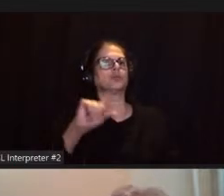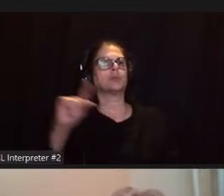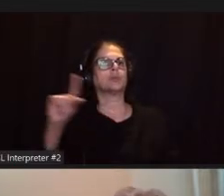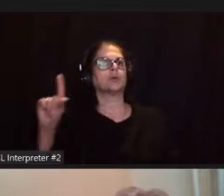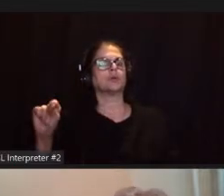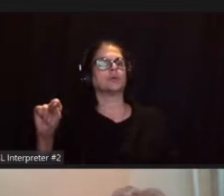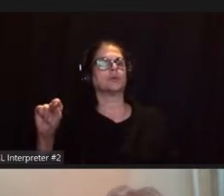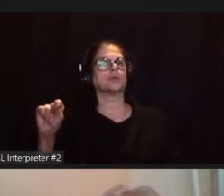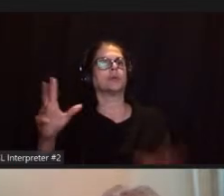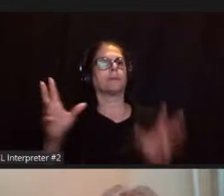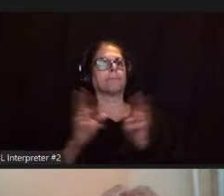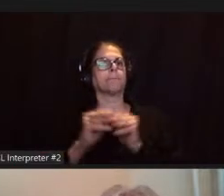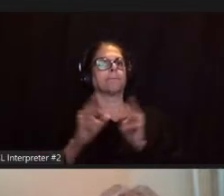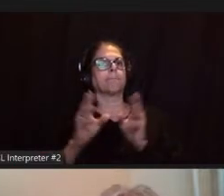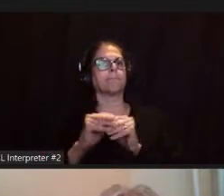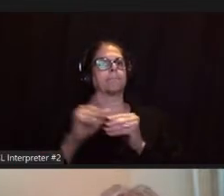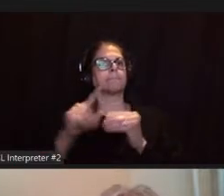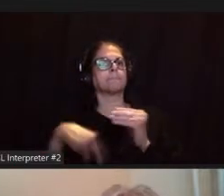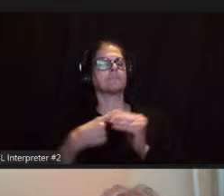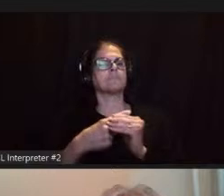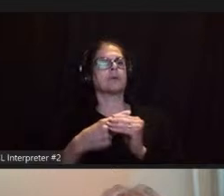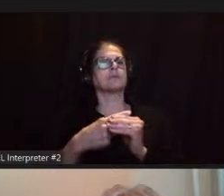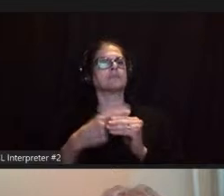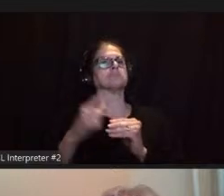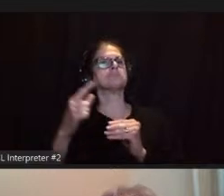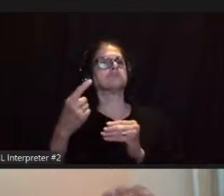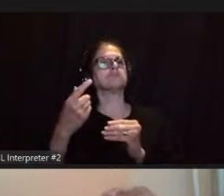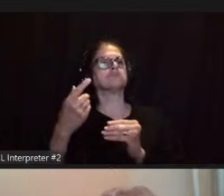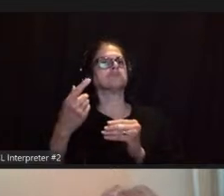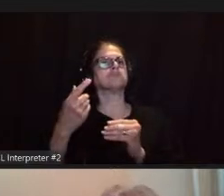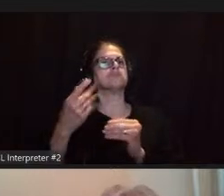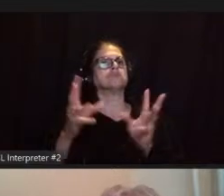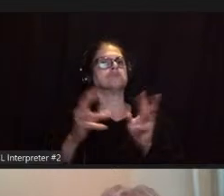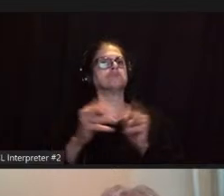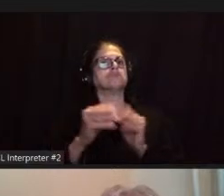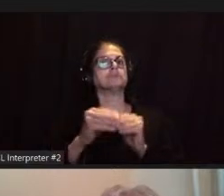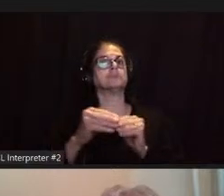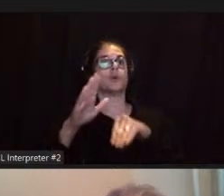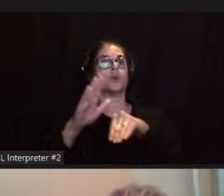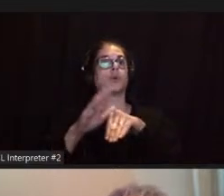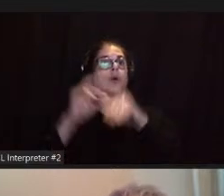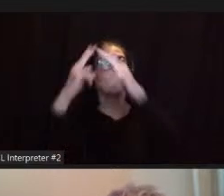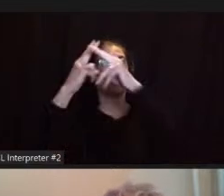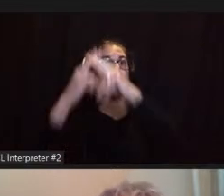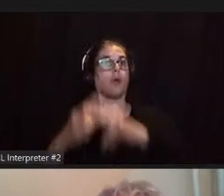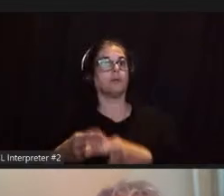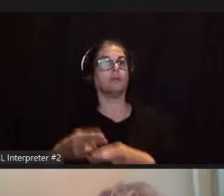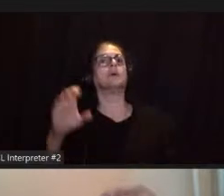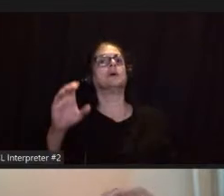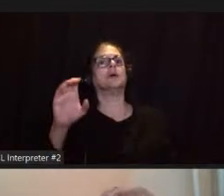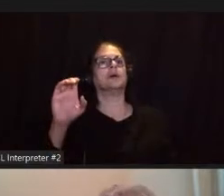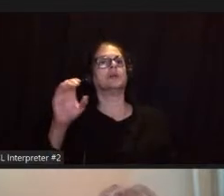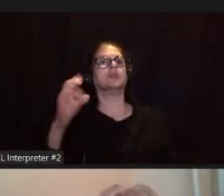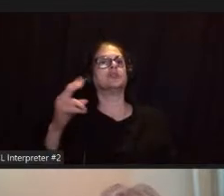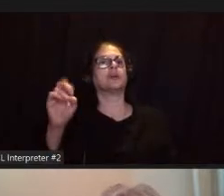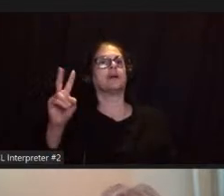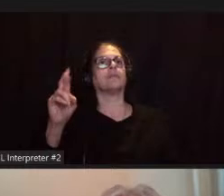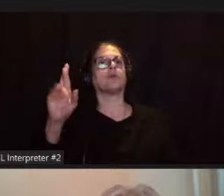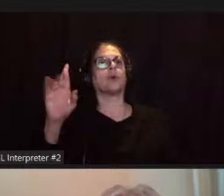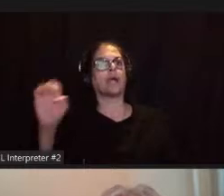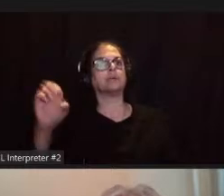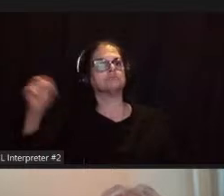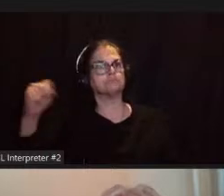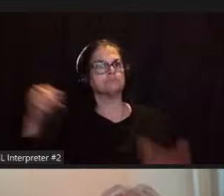Finance, Audit, and Budget. Will the Secretary call the roll? Yes, Judge Chevrolet. Present. Reverend